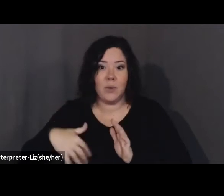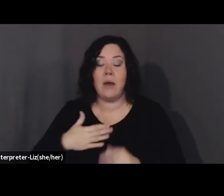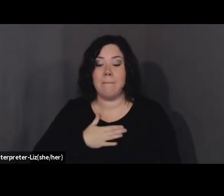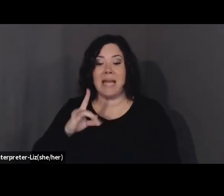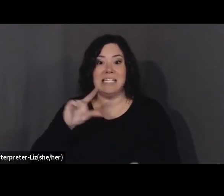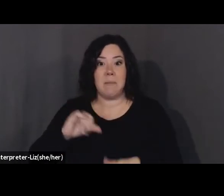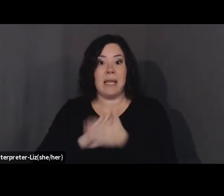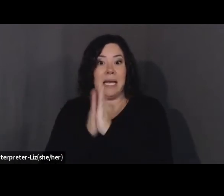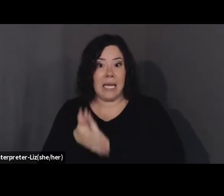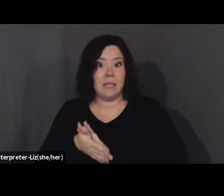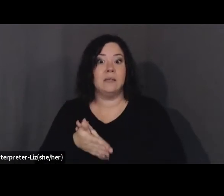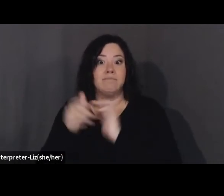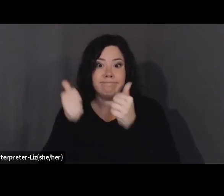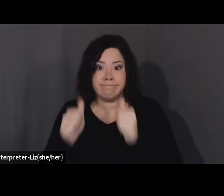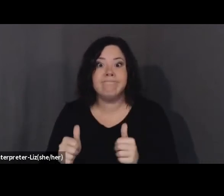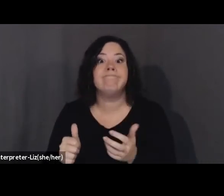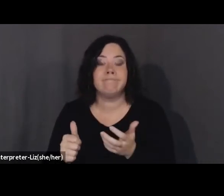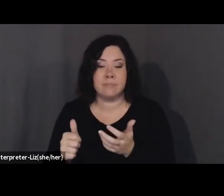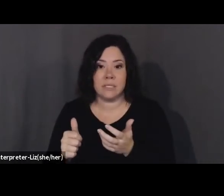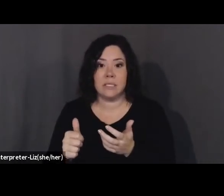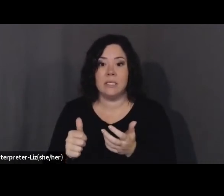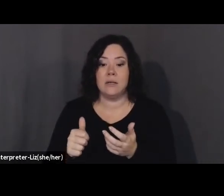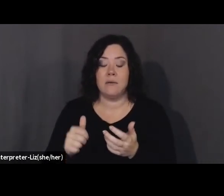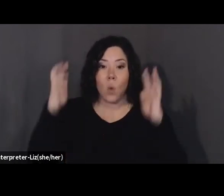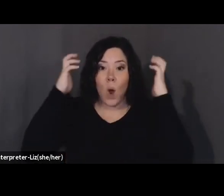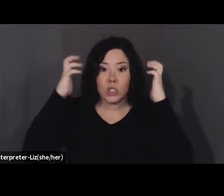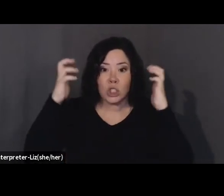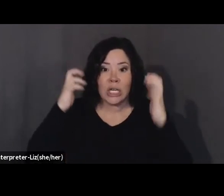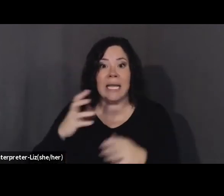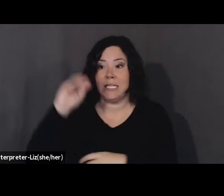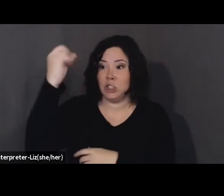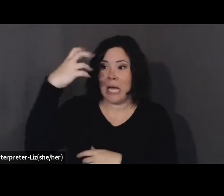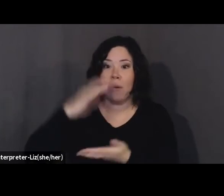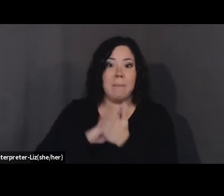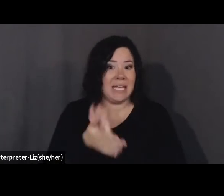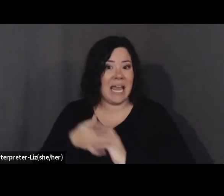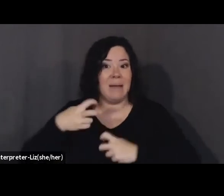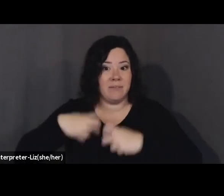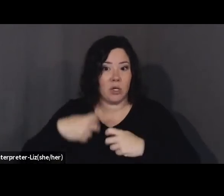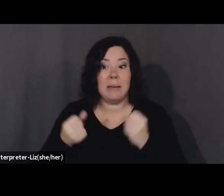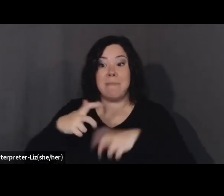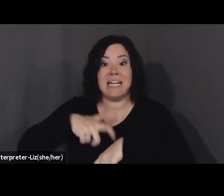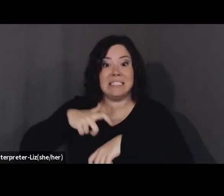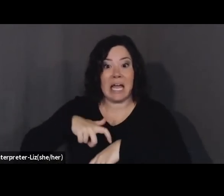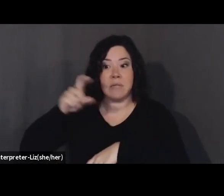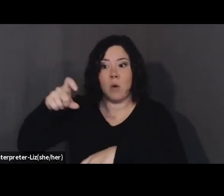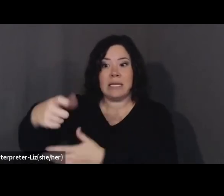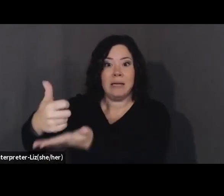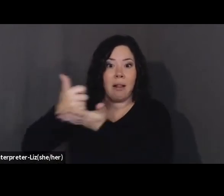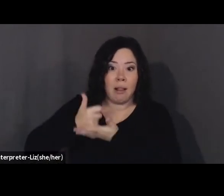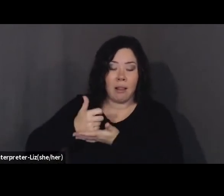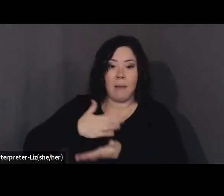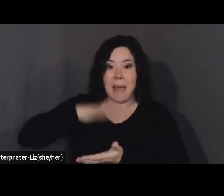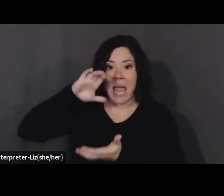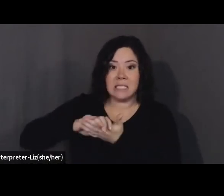progressed, washing my hair and showering became increasingly difficult. I would often need my husband to help me to exit